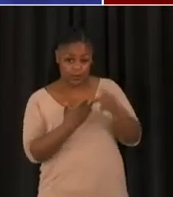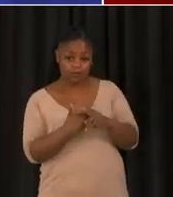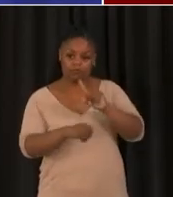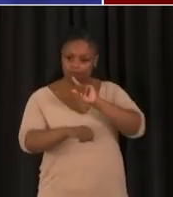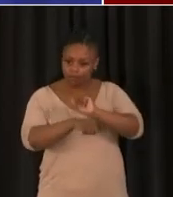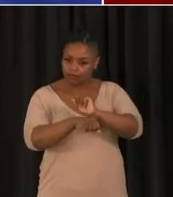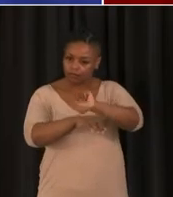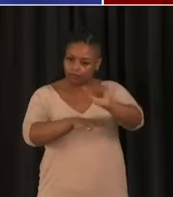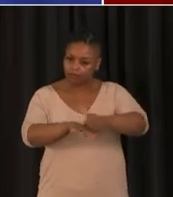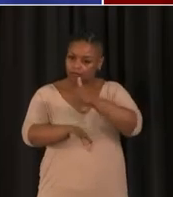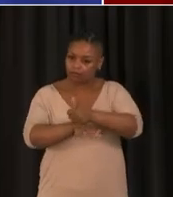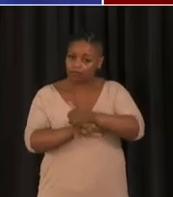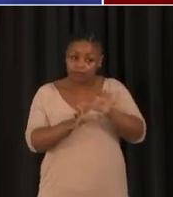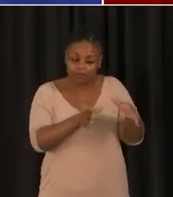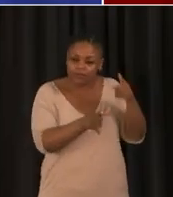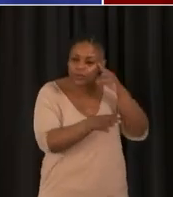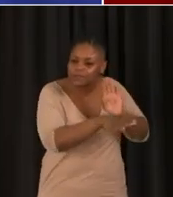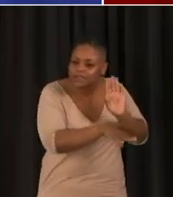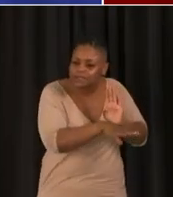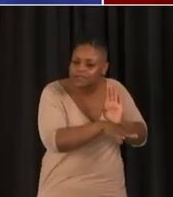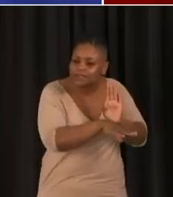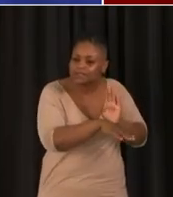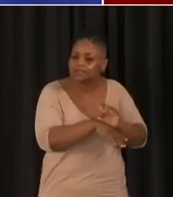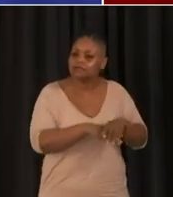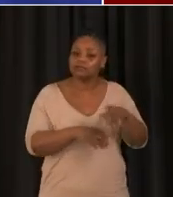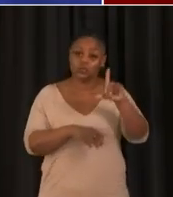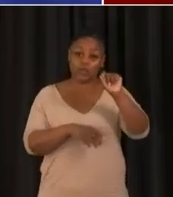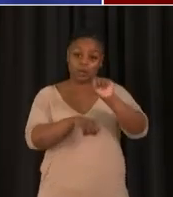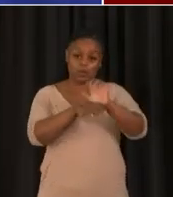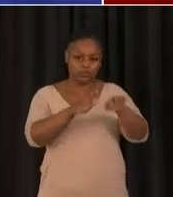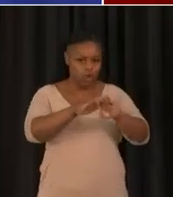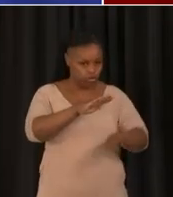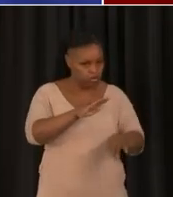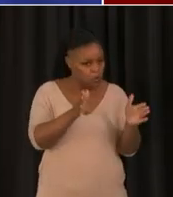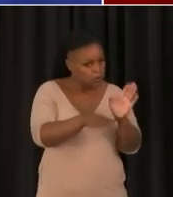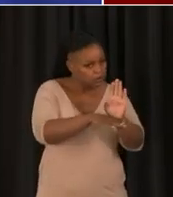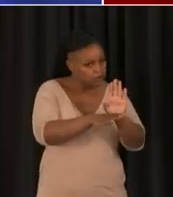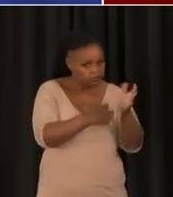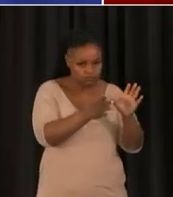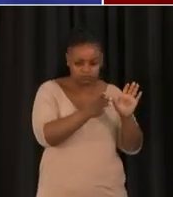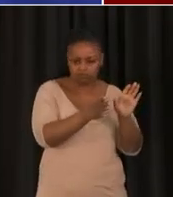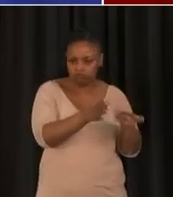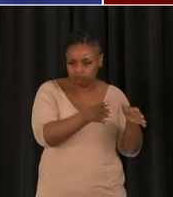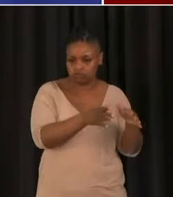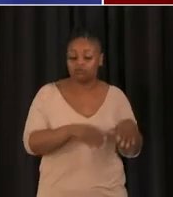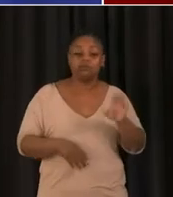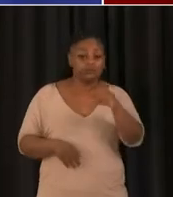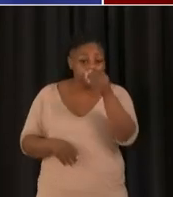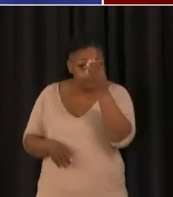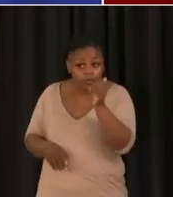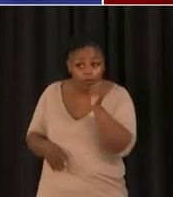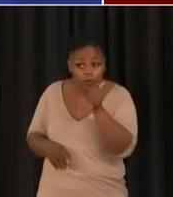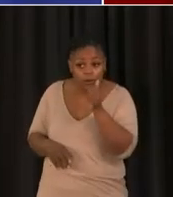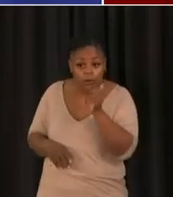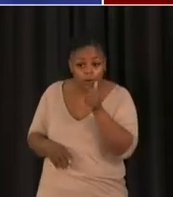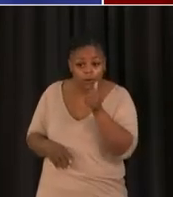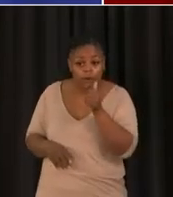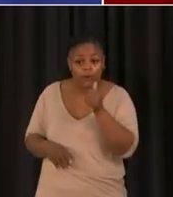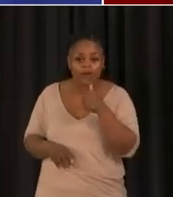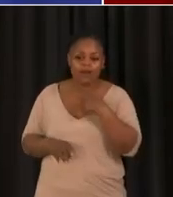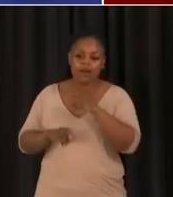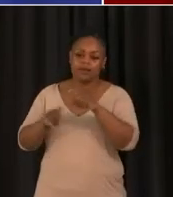Business Administration, which allows you to borrow a forgivable loan mostly for payroll and